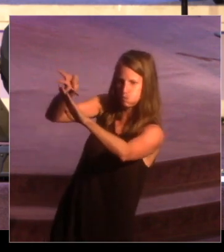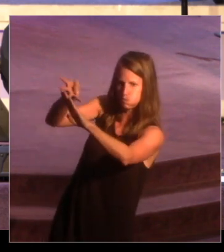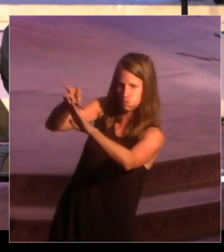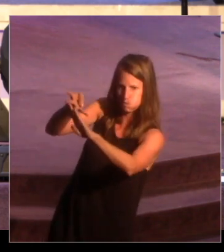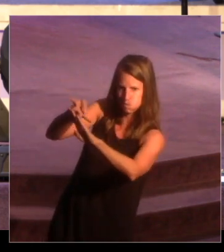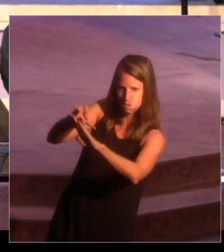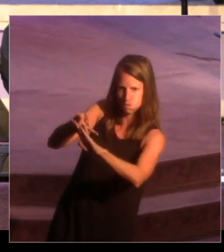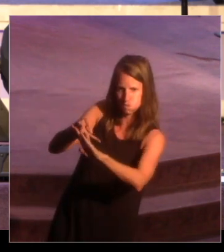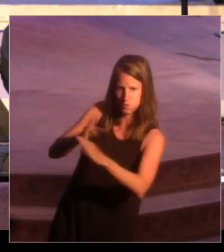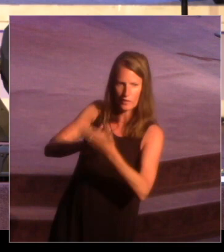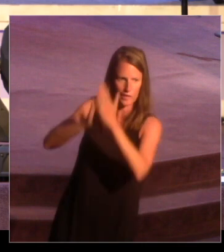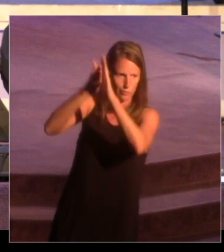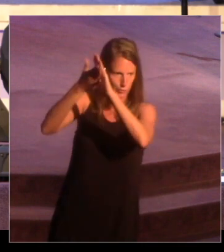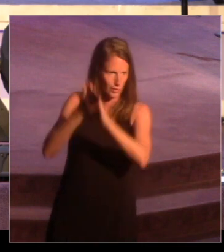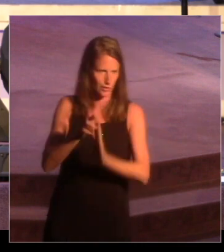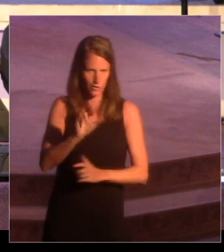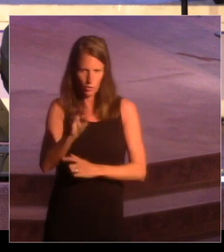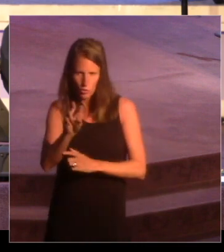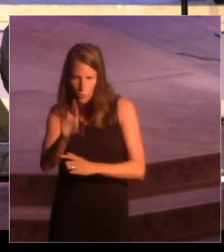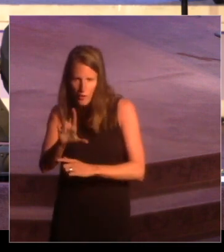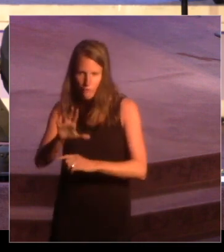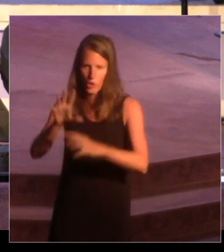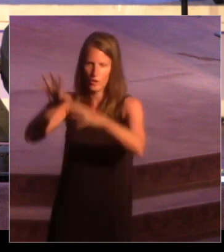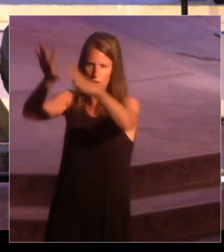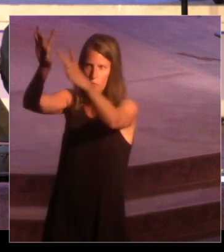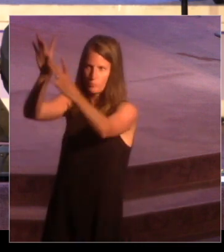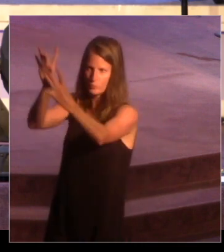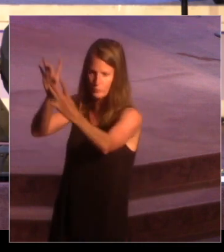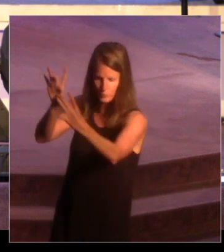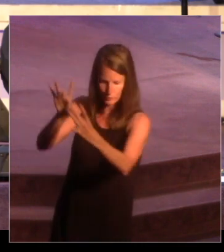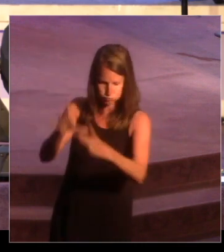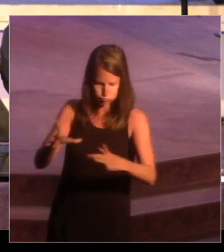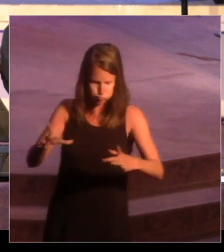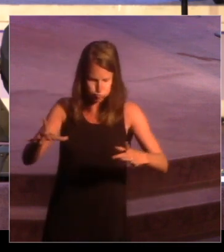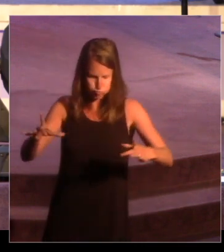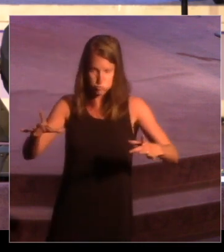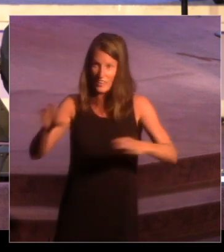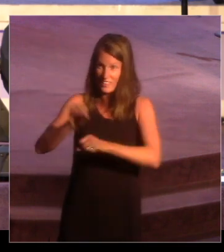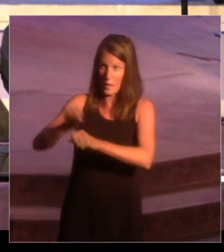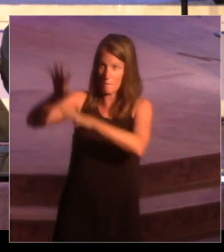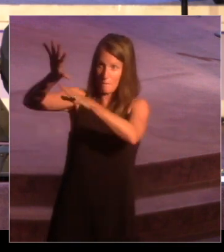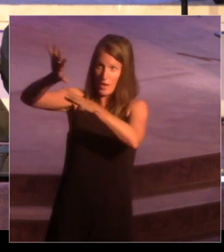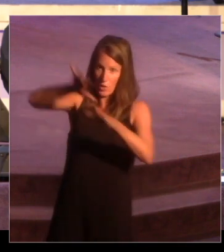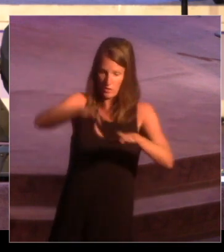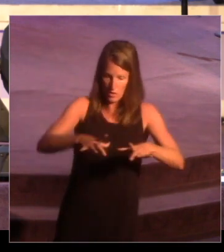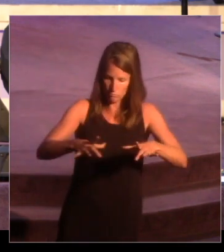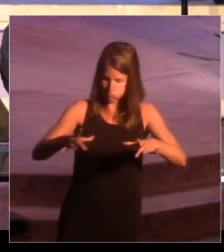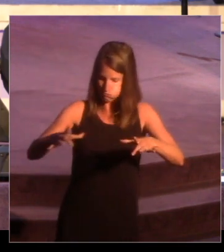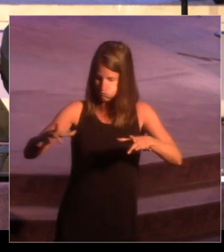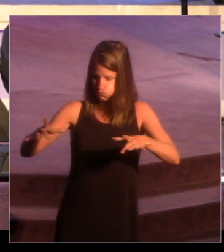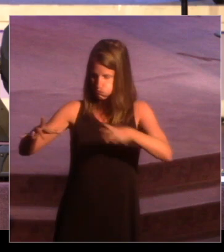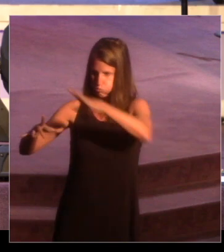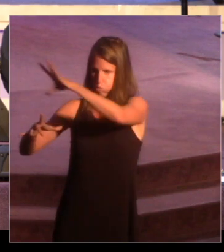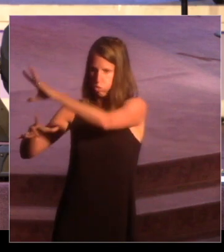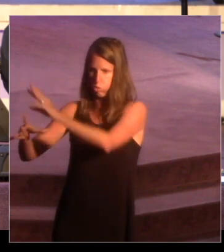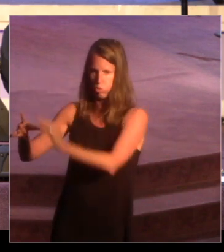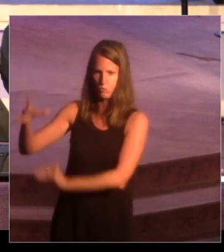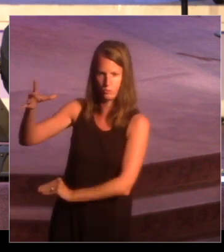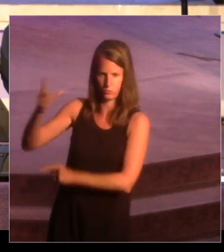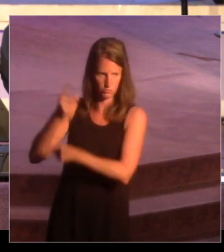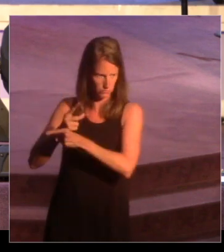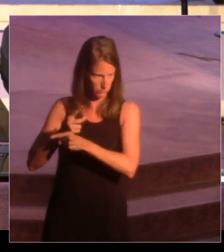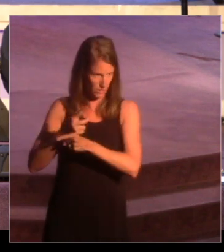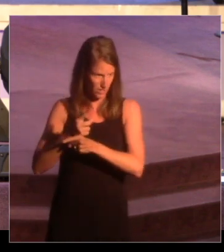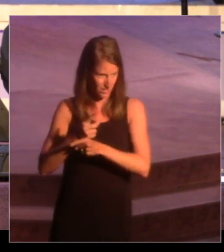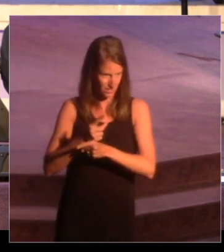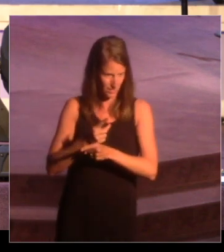rivers. And given enough time and enough water, it'll eat away at entire mountains as it creates things like the Grand Canyon, these